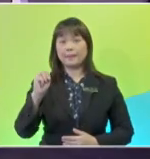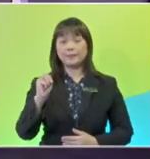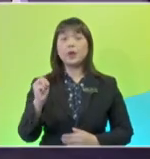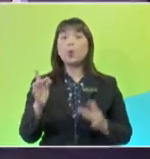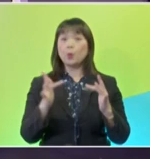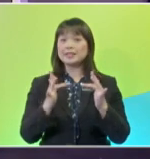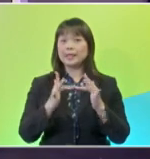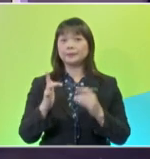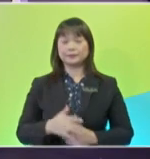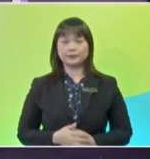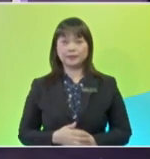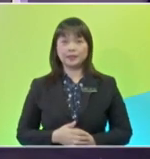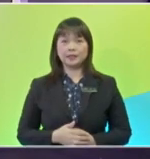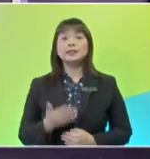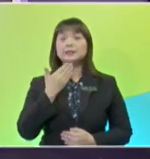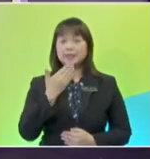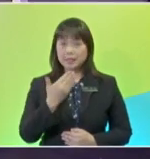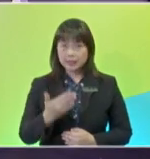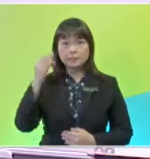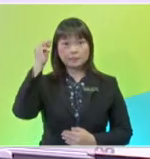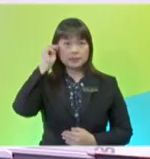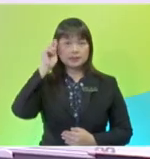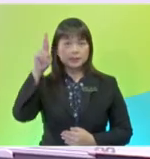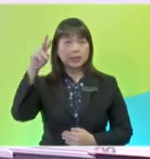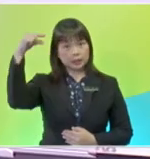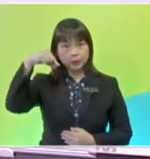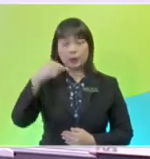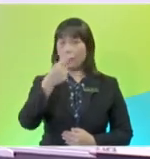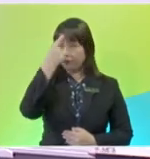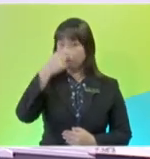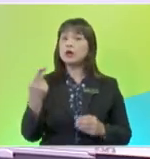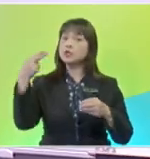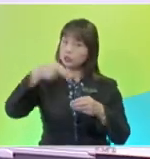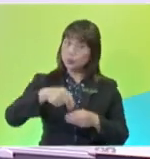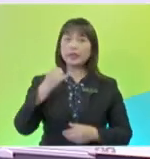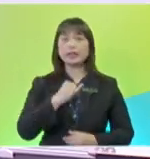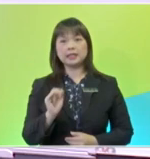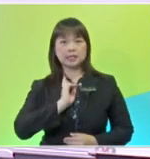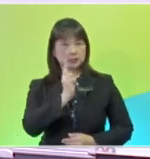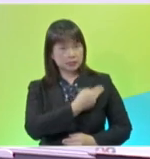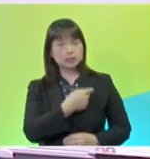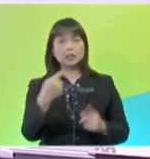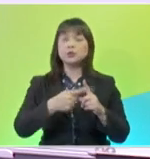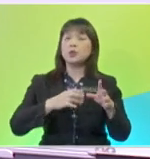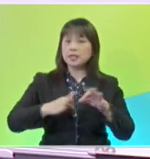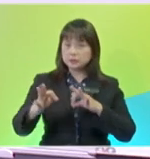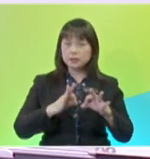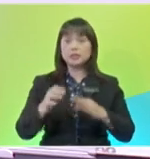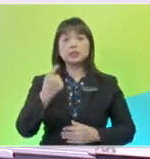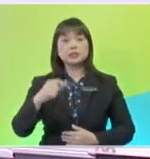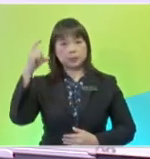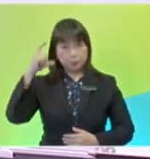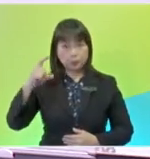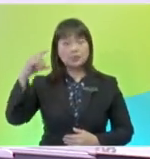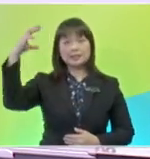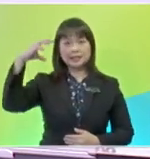Thank you so much, Mr. Q, for joining us, demonstrating Earth, Sun, the Moon, the Moon. I'm sure people